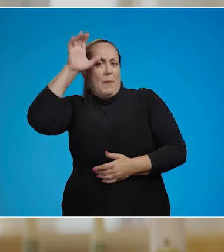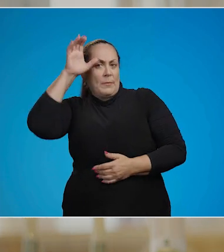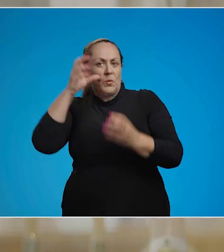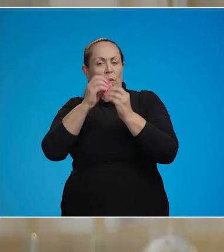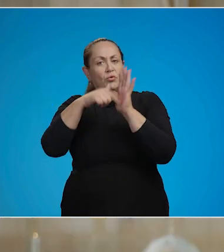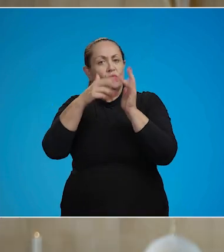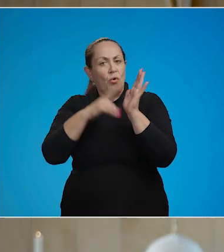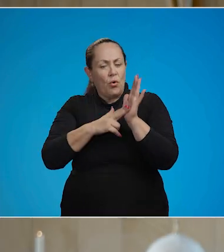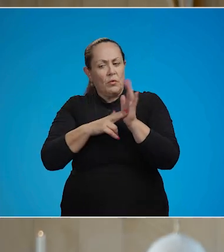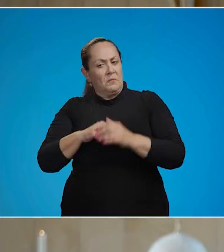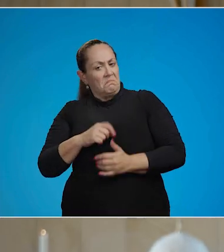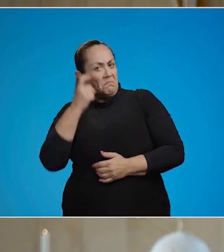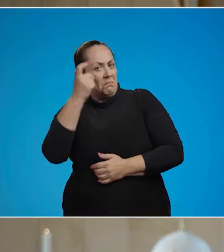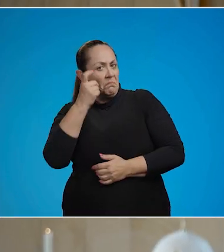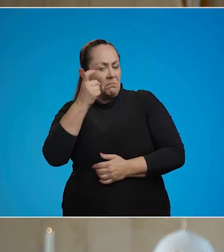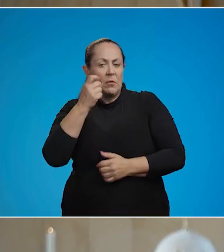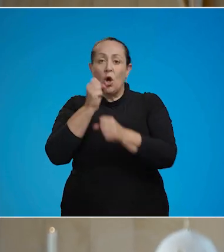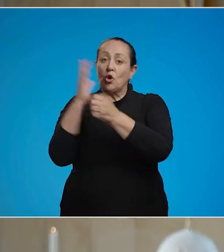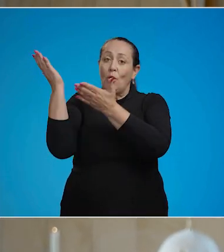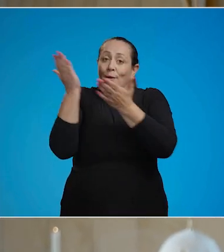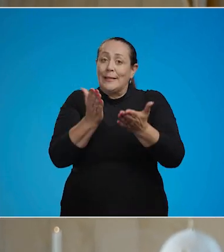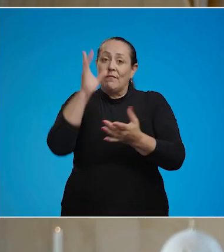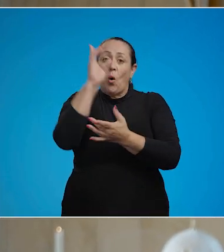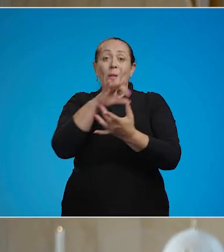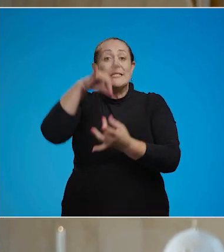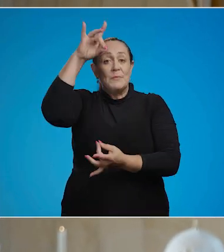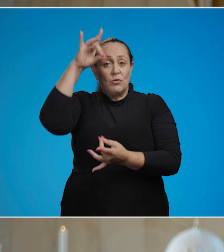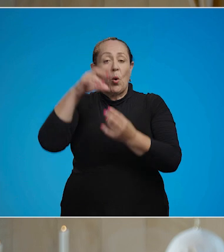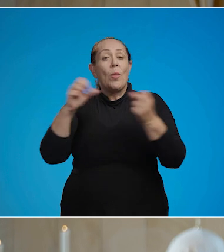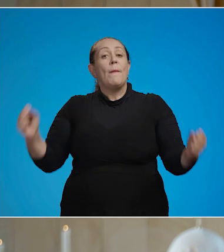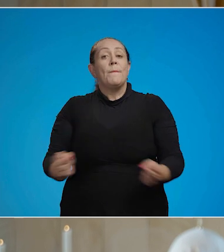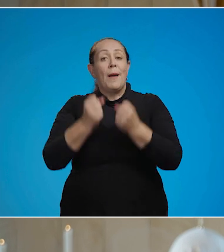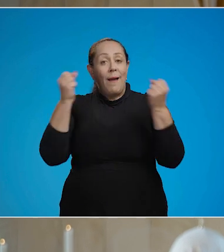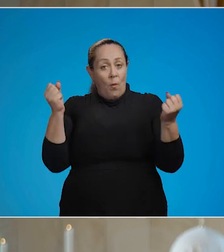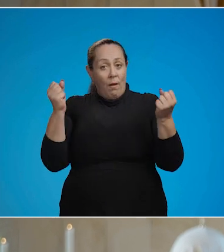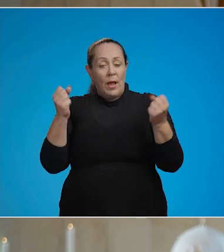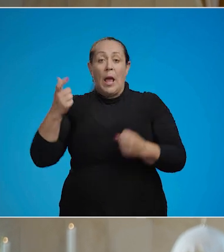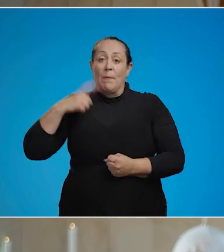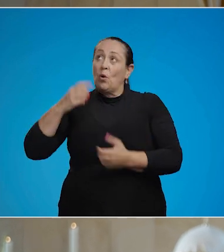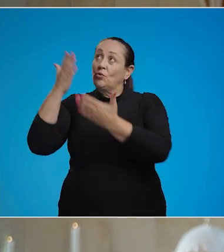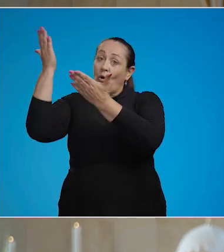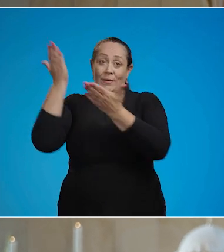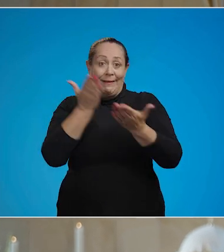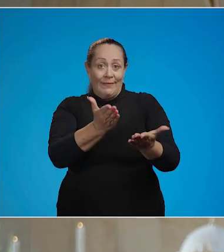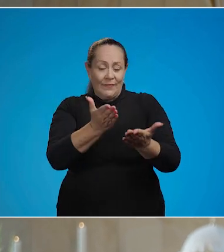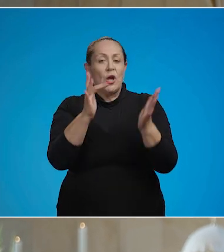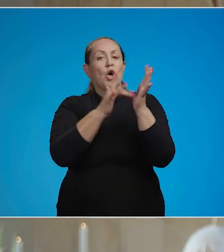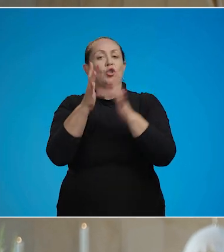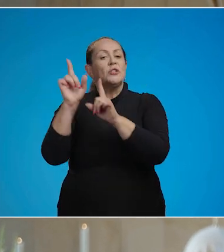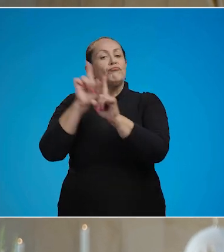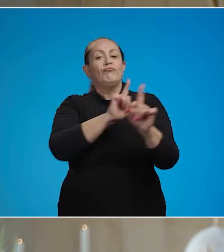baptism. God had anointed him with the Holy Spirit and with power. And because God was with